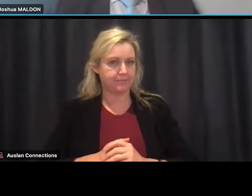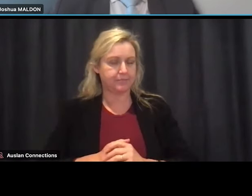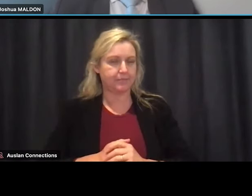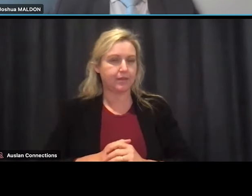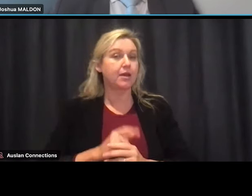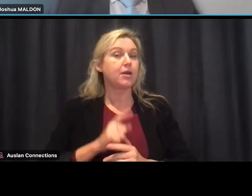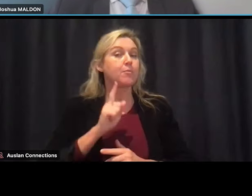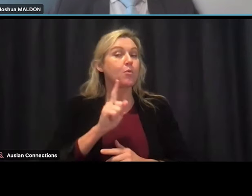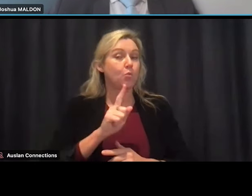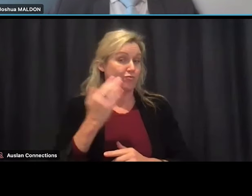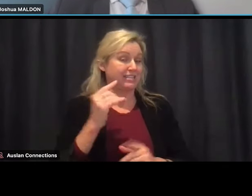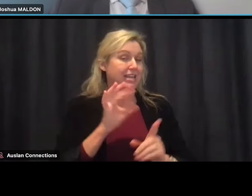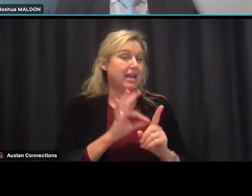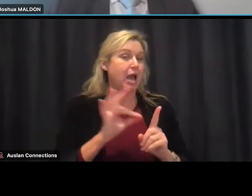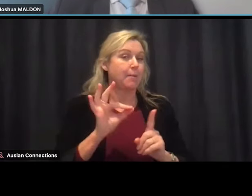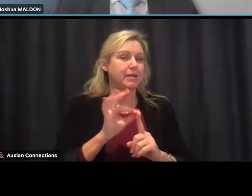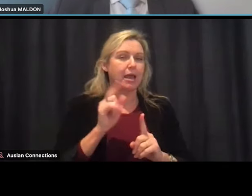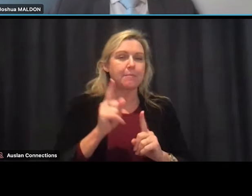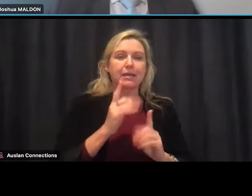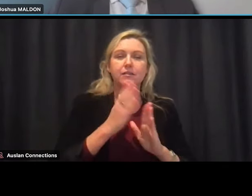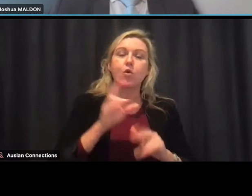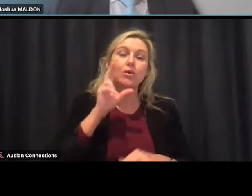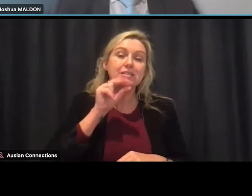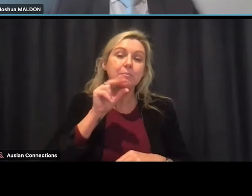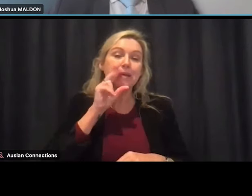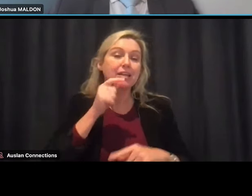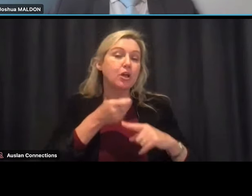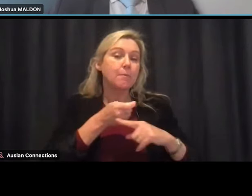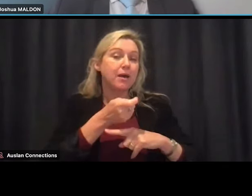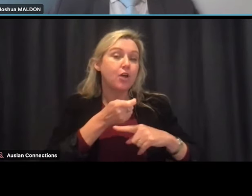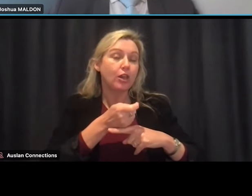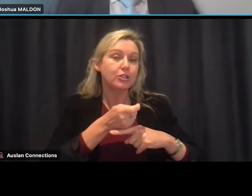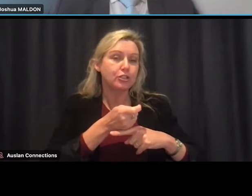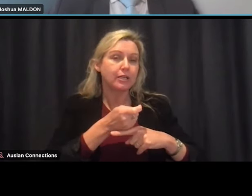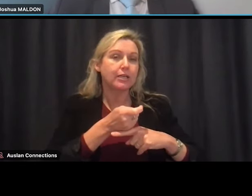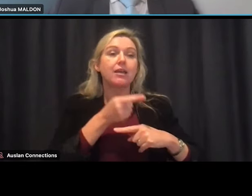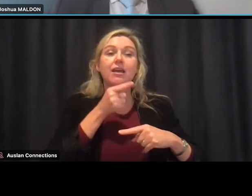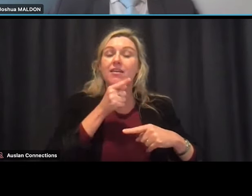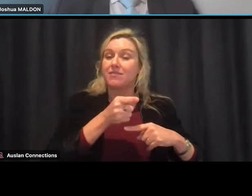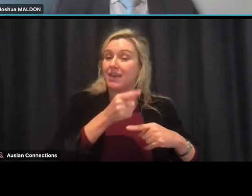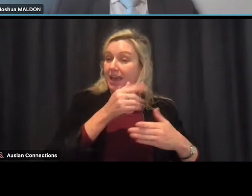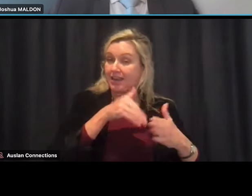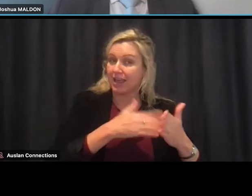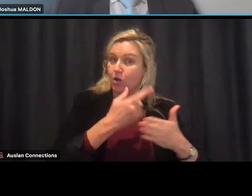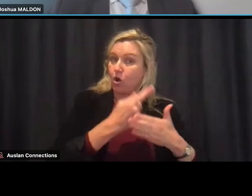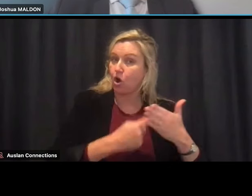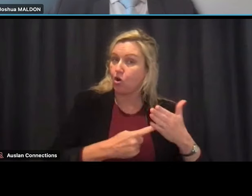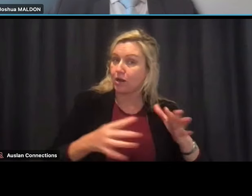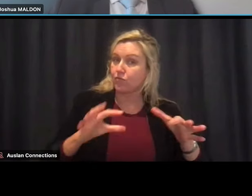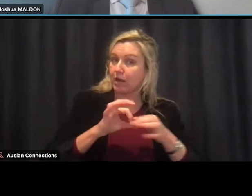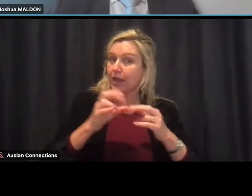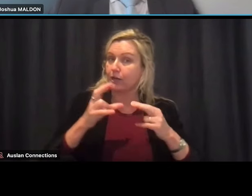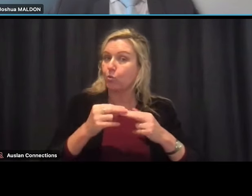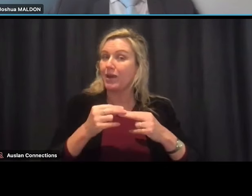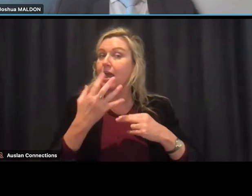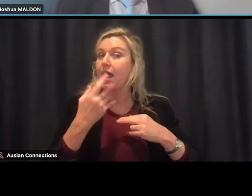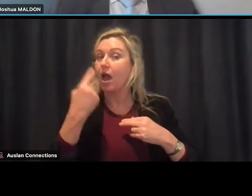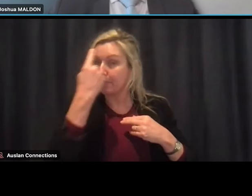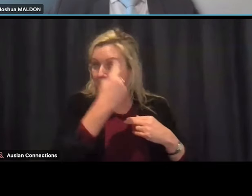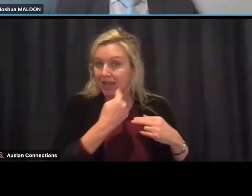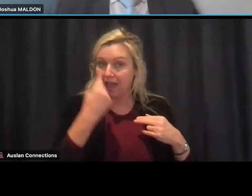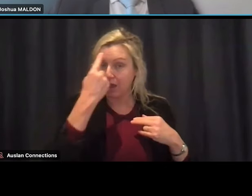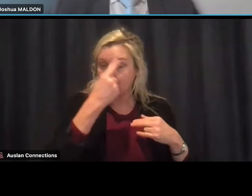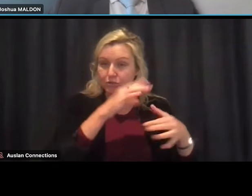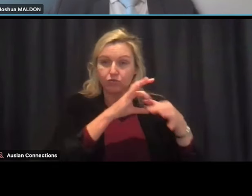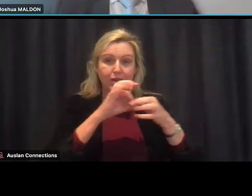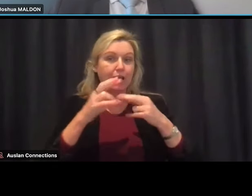we have updated is the definitions for speech pathology, and these fields now only relate to expenses and hours